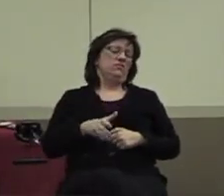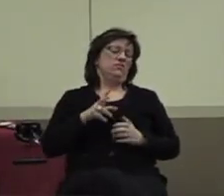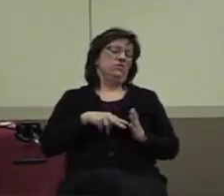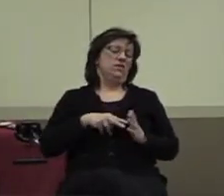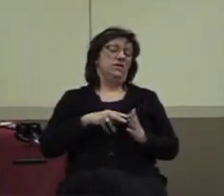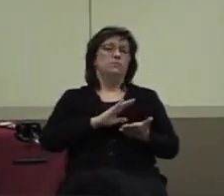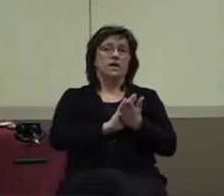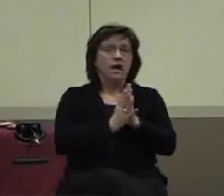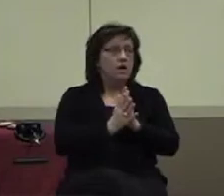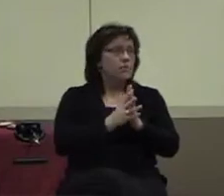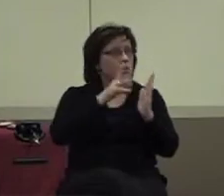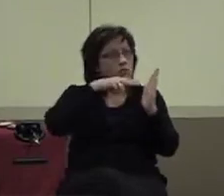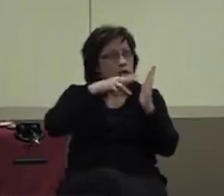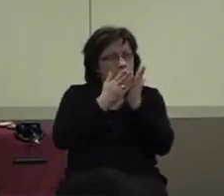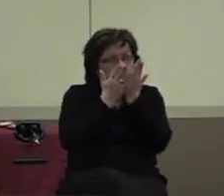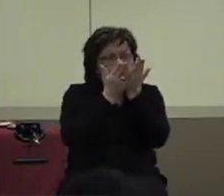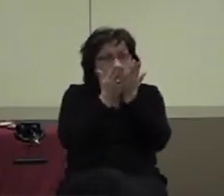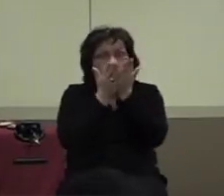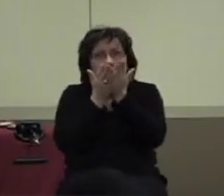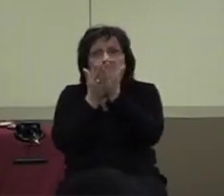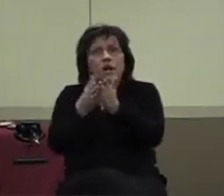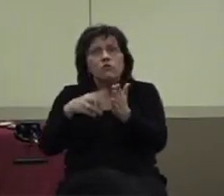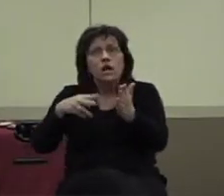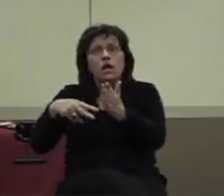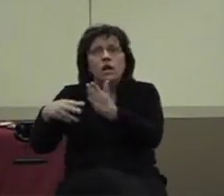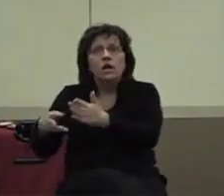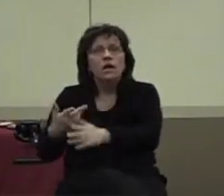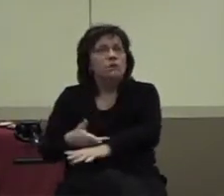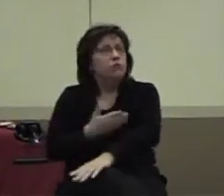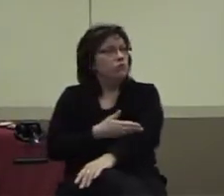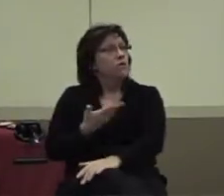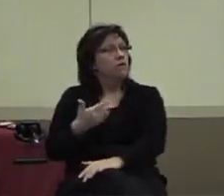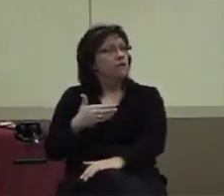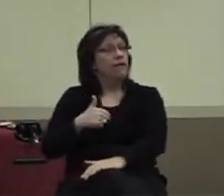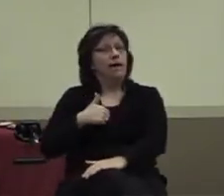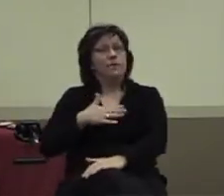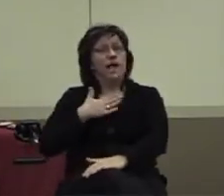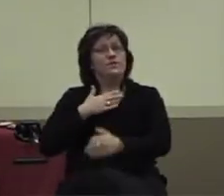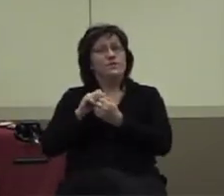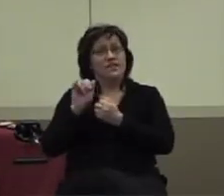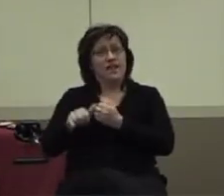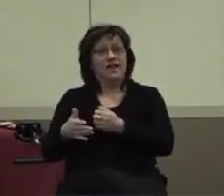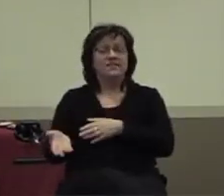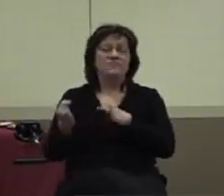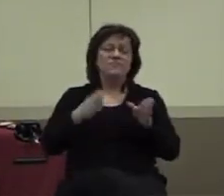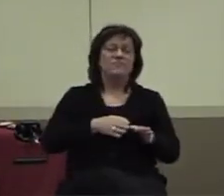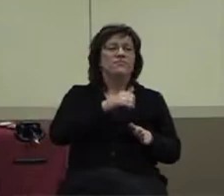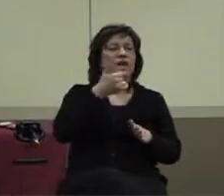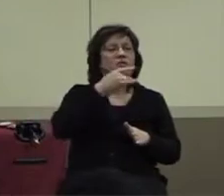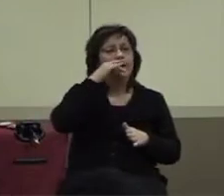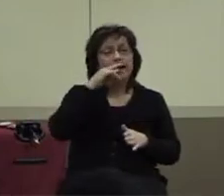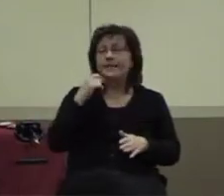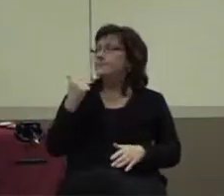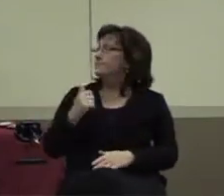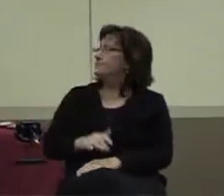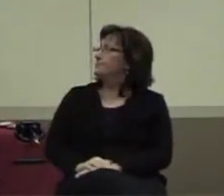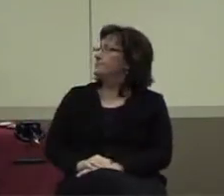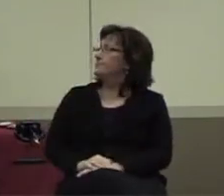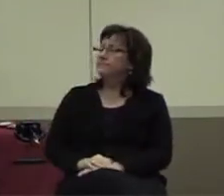Is that not good? I'd be happy with that. And here's a kid whose grades went up.